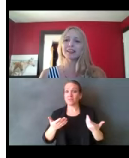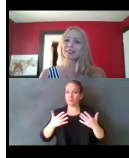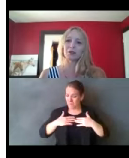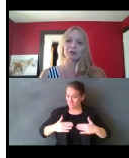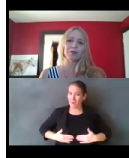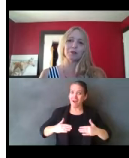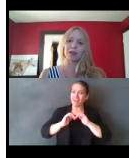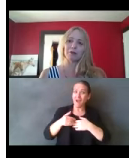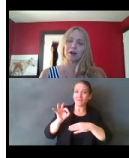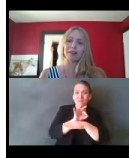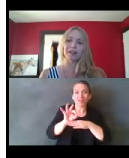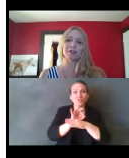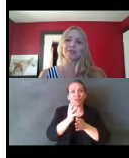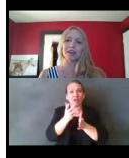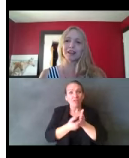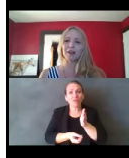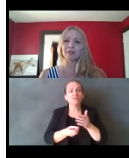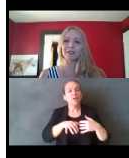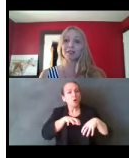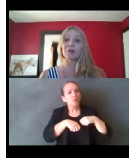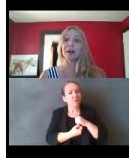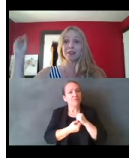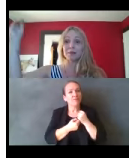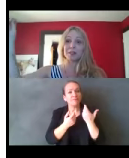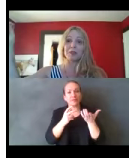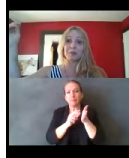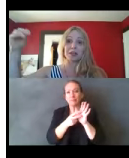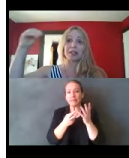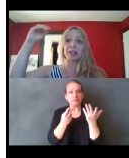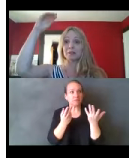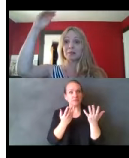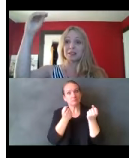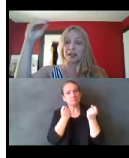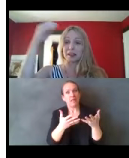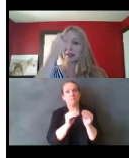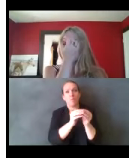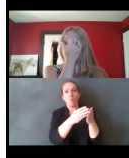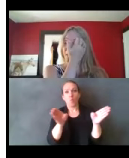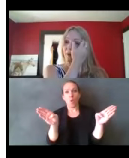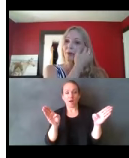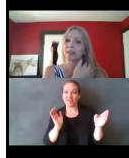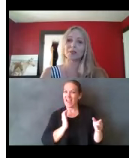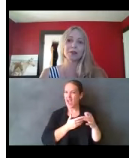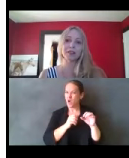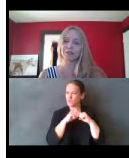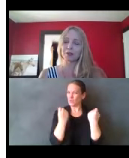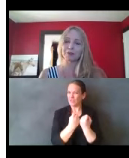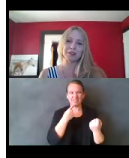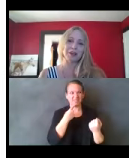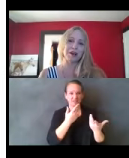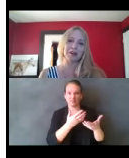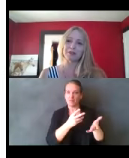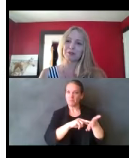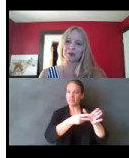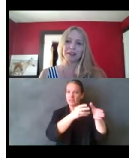many things that grief could apply for. I think our society often says, oh, it has to be something big, it has to be a death. But we can experience grief